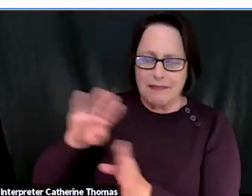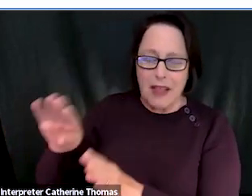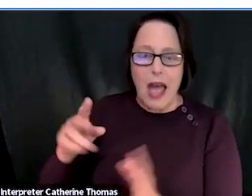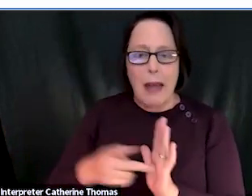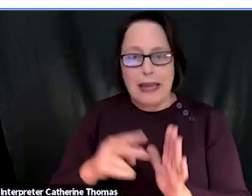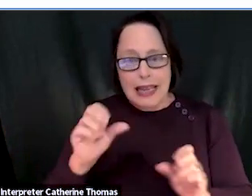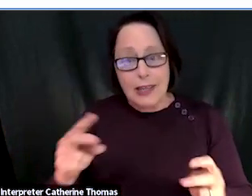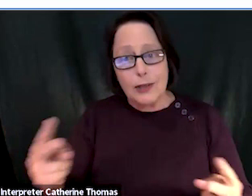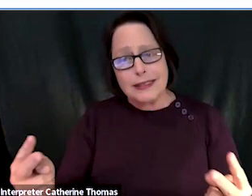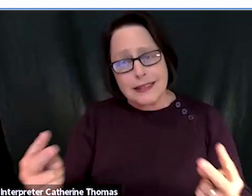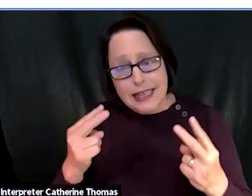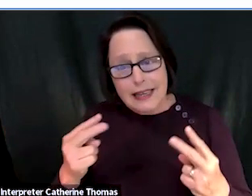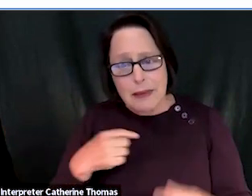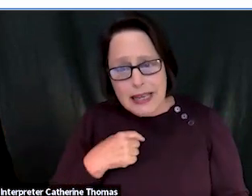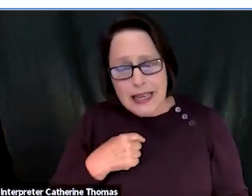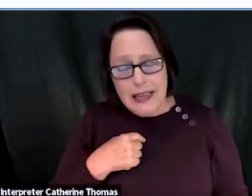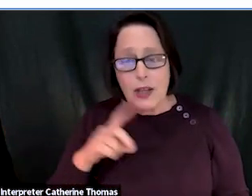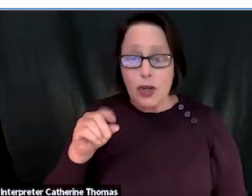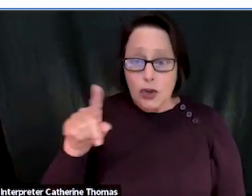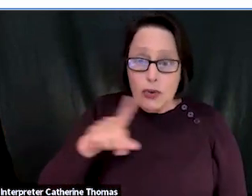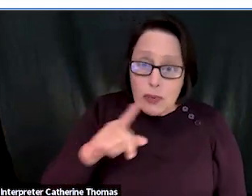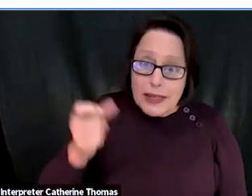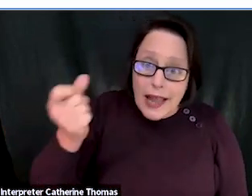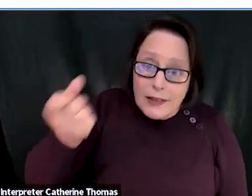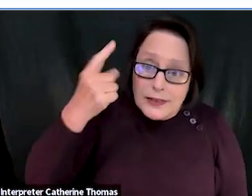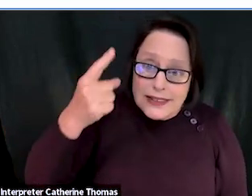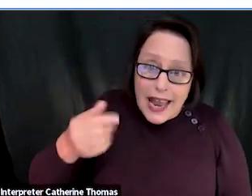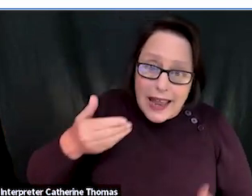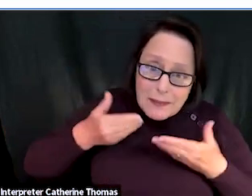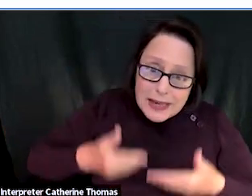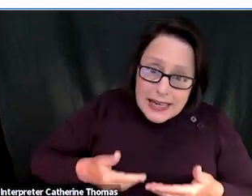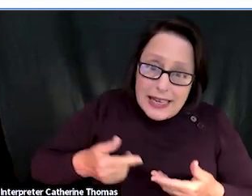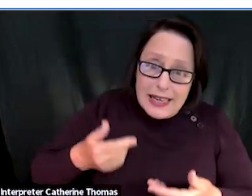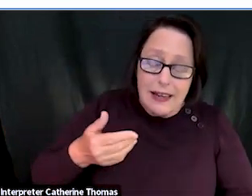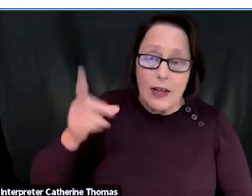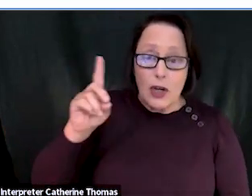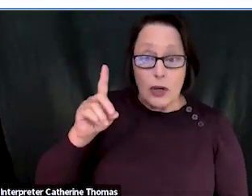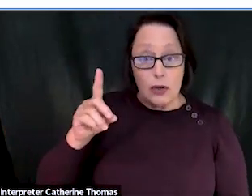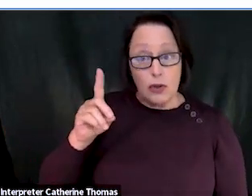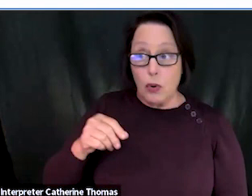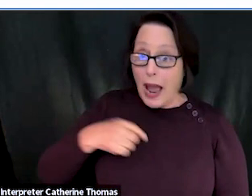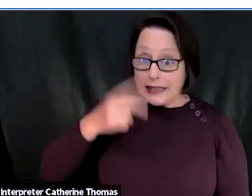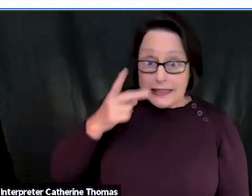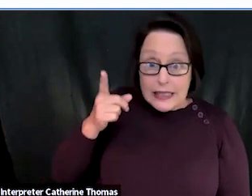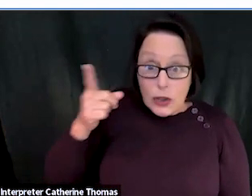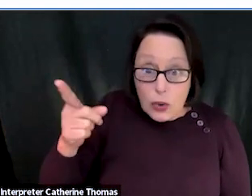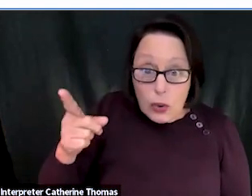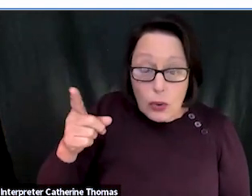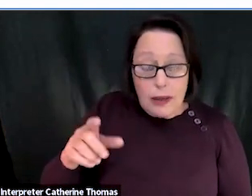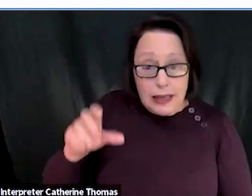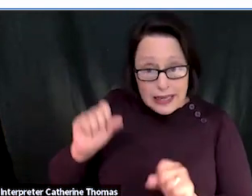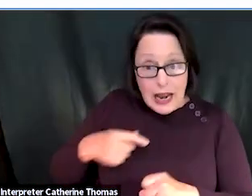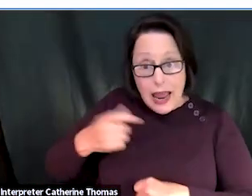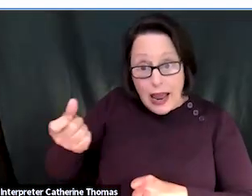me? Do you really understand me? And do I see you and understand